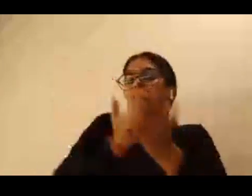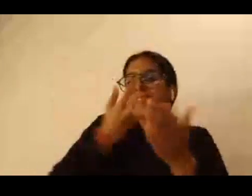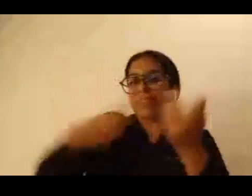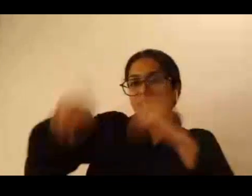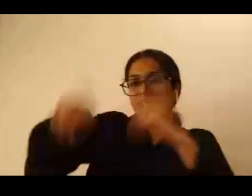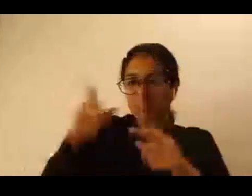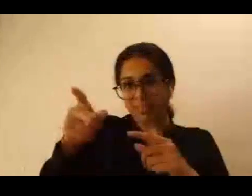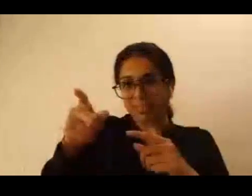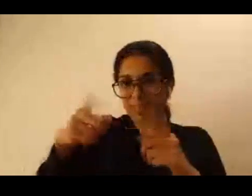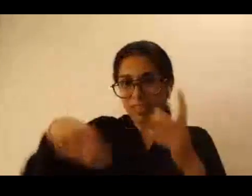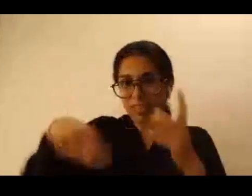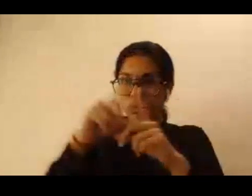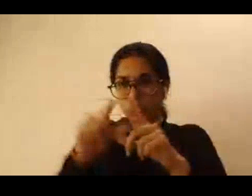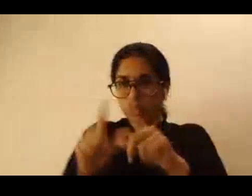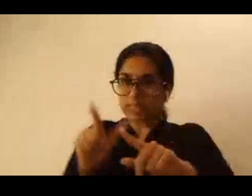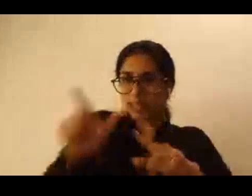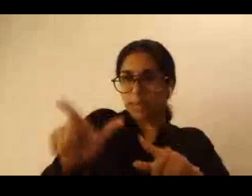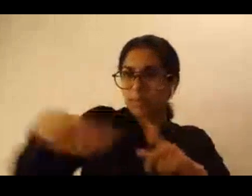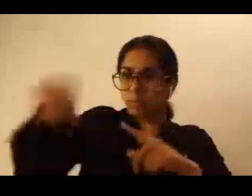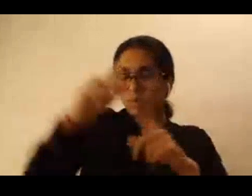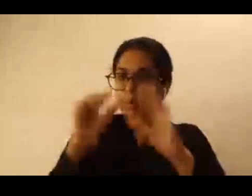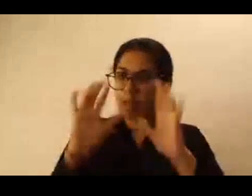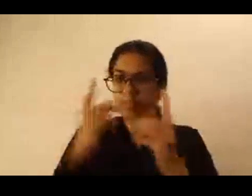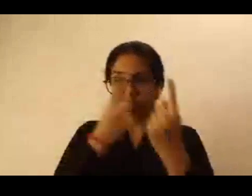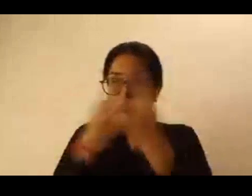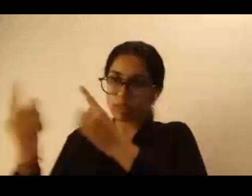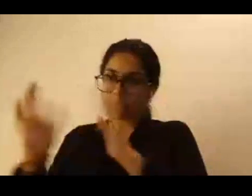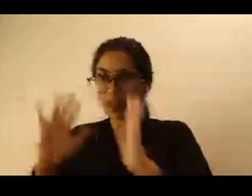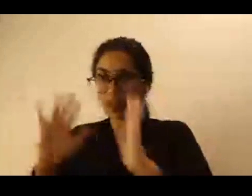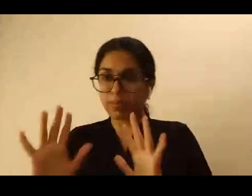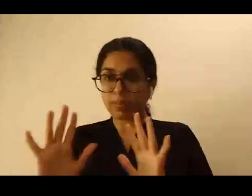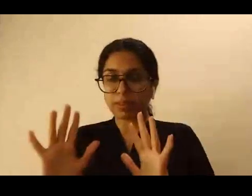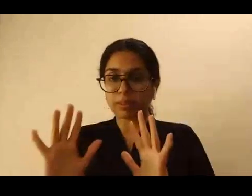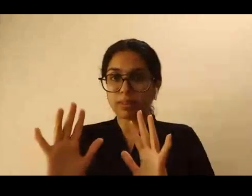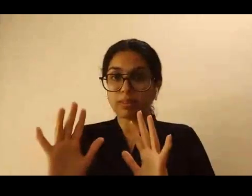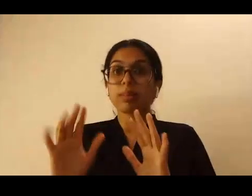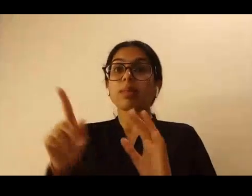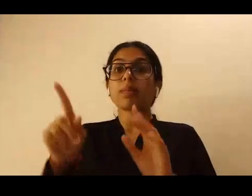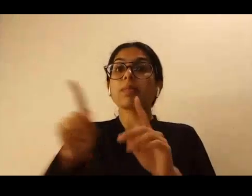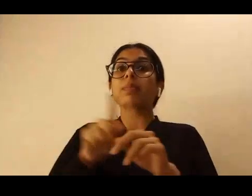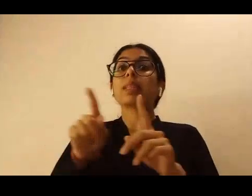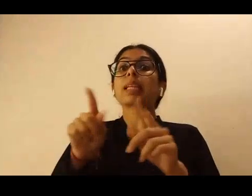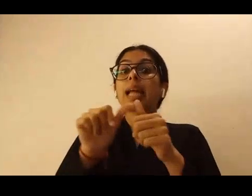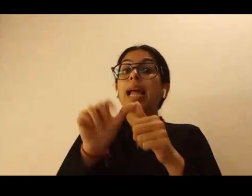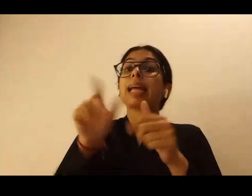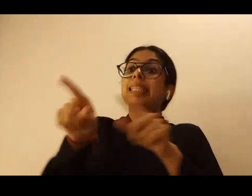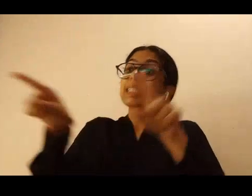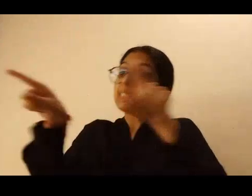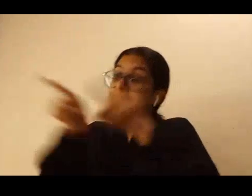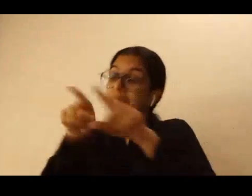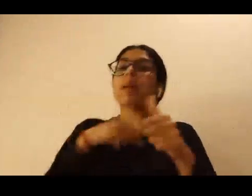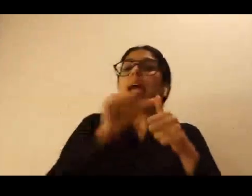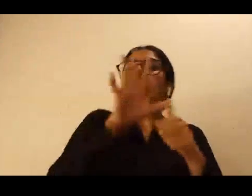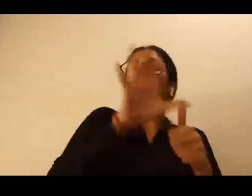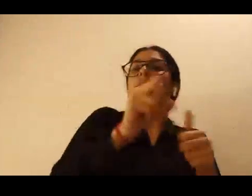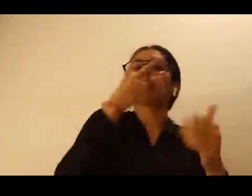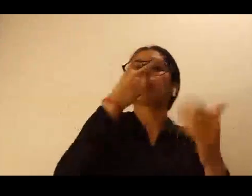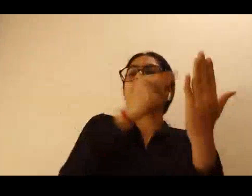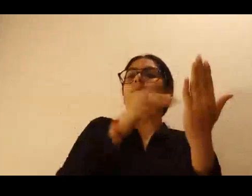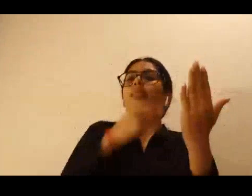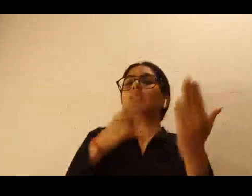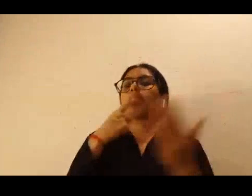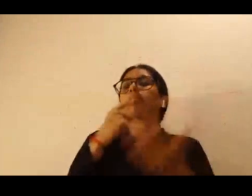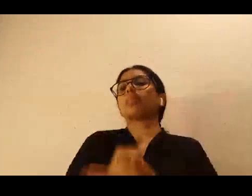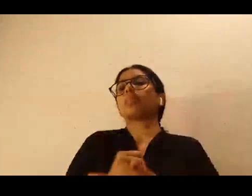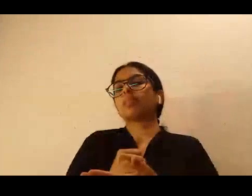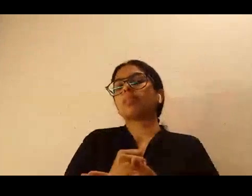use accessibility checkers that can help us in real time, helping us understand if there is an image without alt text,